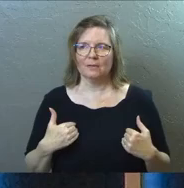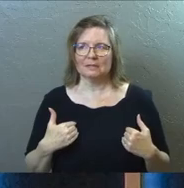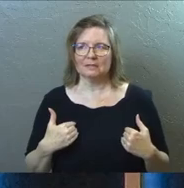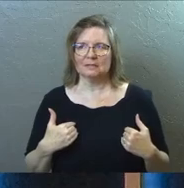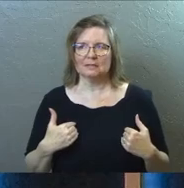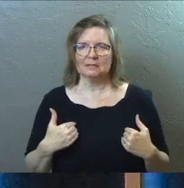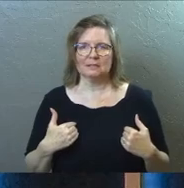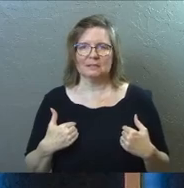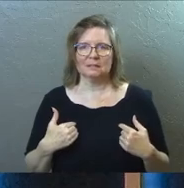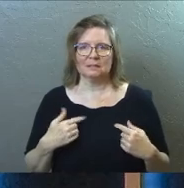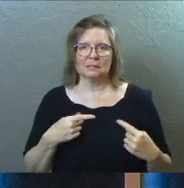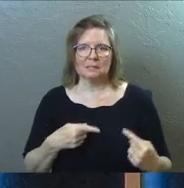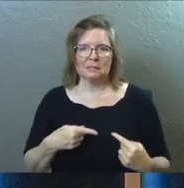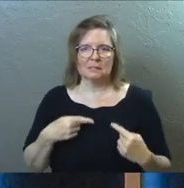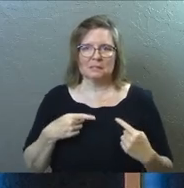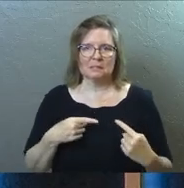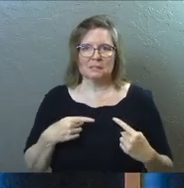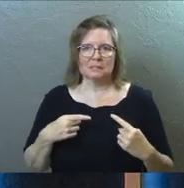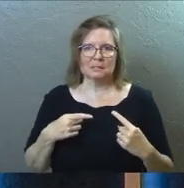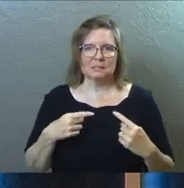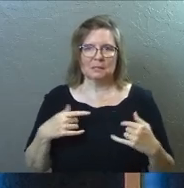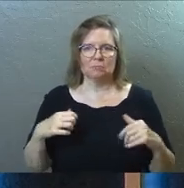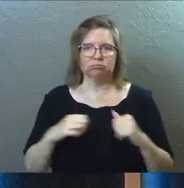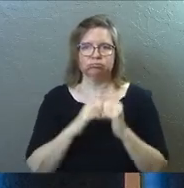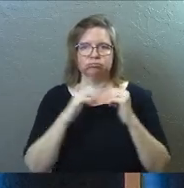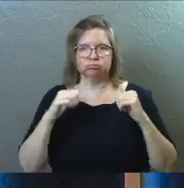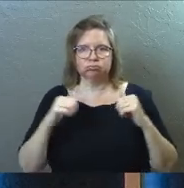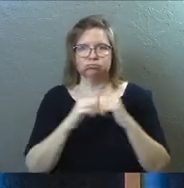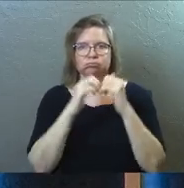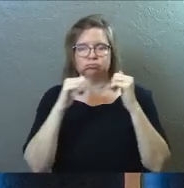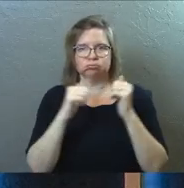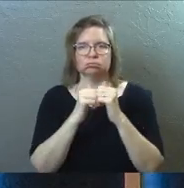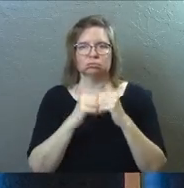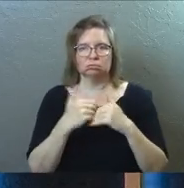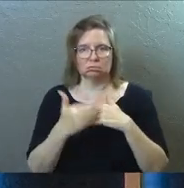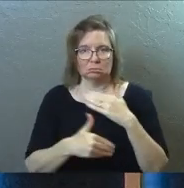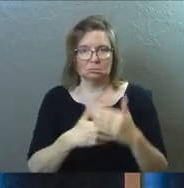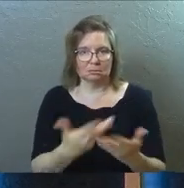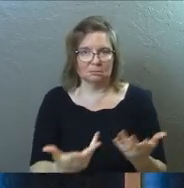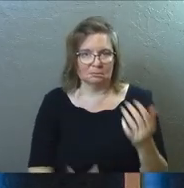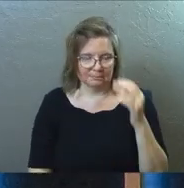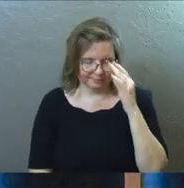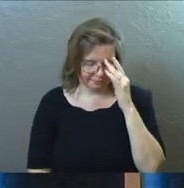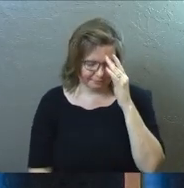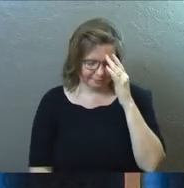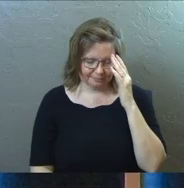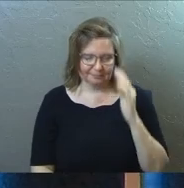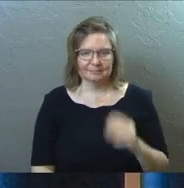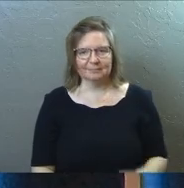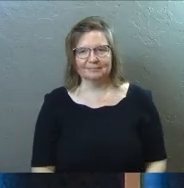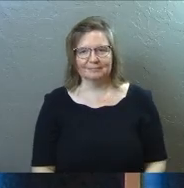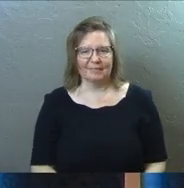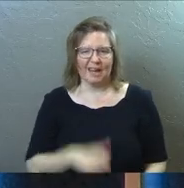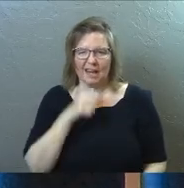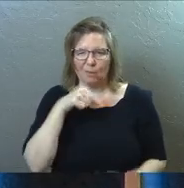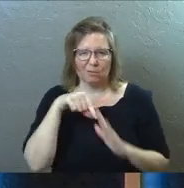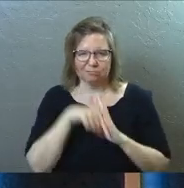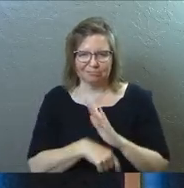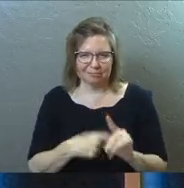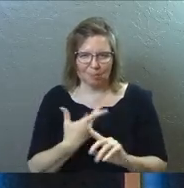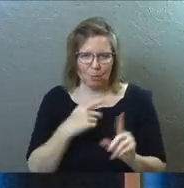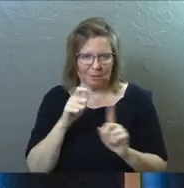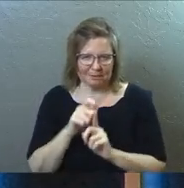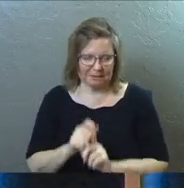of ever-ratcheting up battle of wills that went on all night, and I'll spare you the rest of the details. I'll spare me the rest of the details.